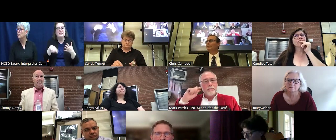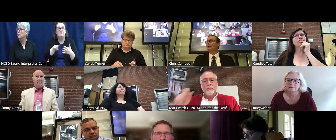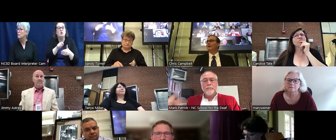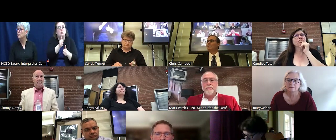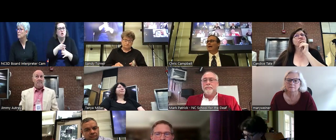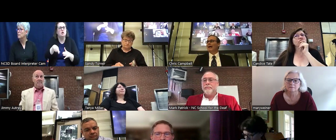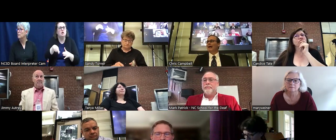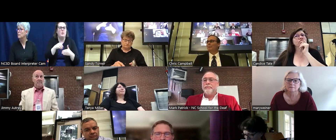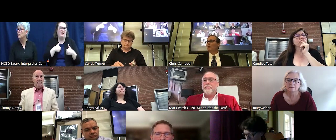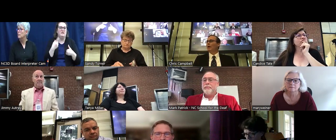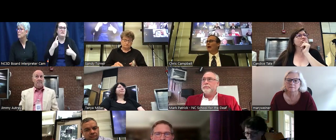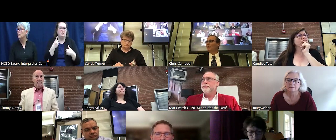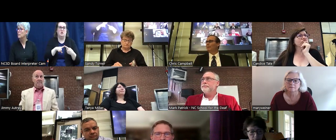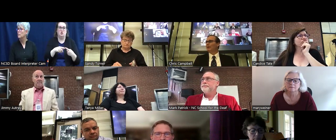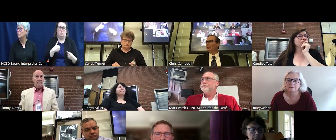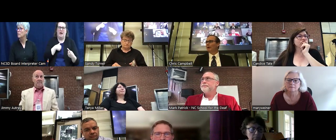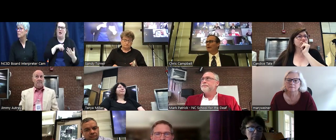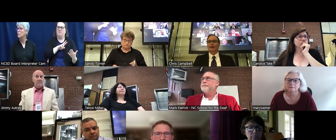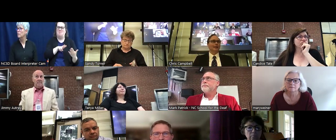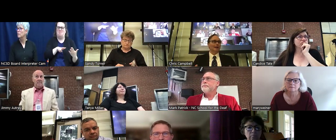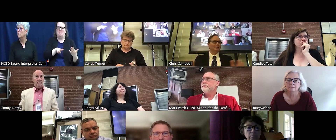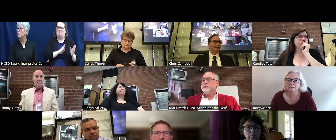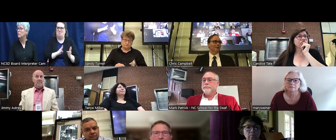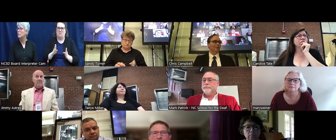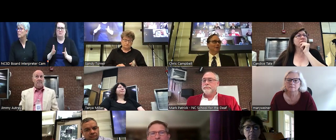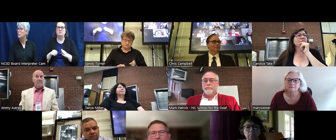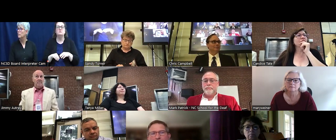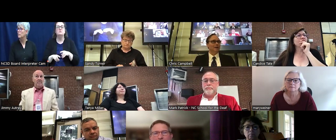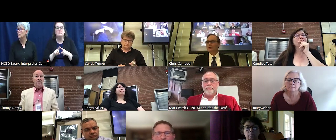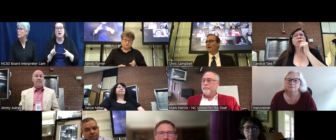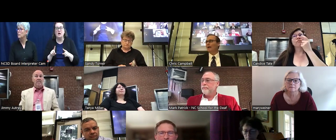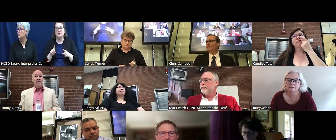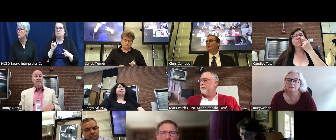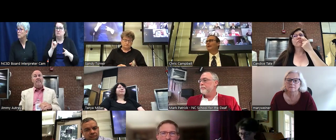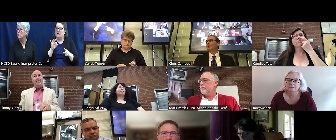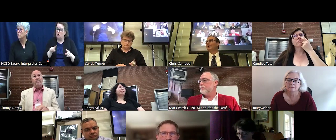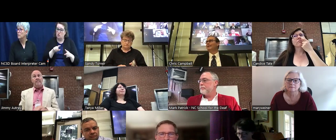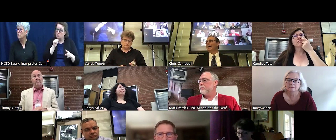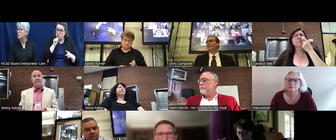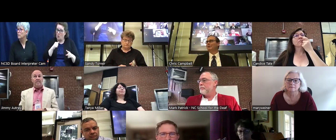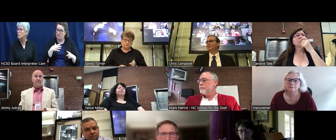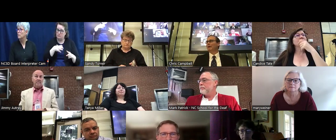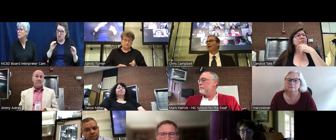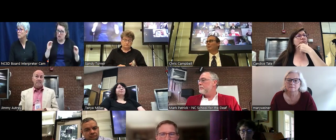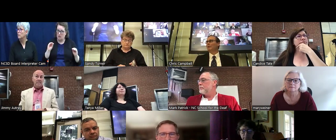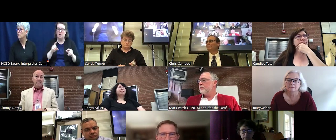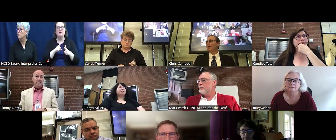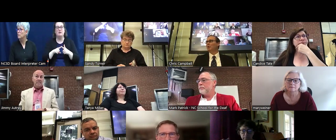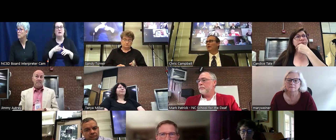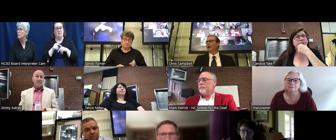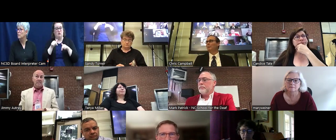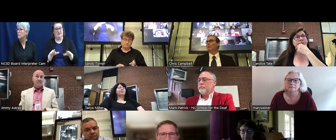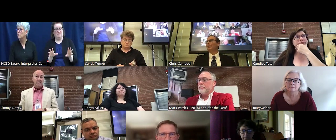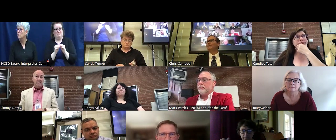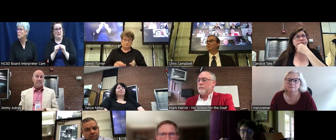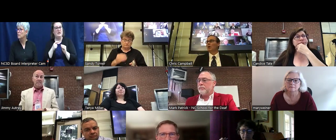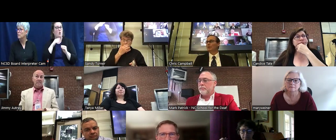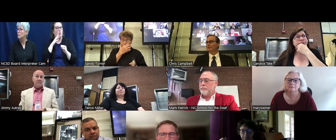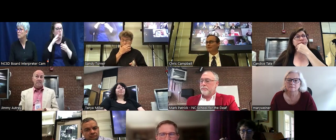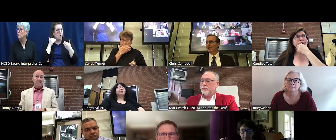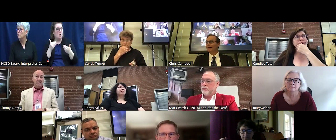something to have. But what I would be doing, unless anyone objects, is after this meeting, I'll be following up with